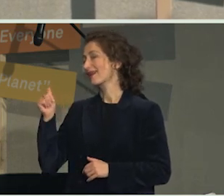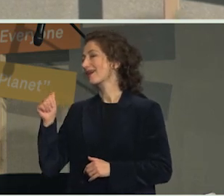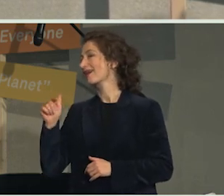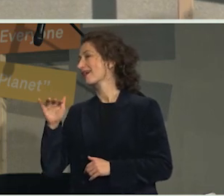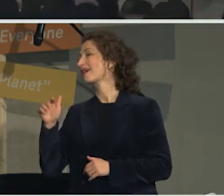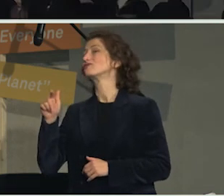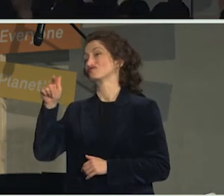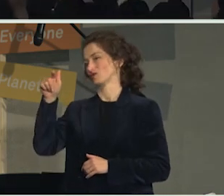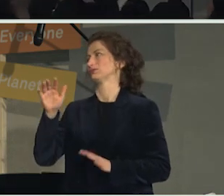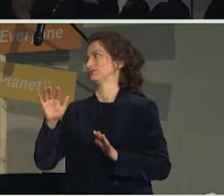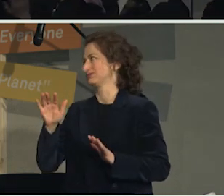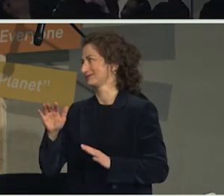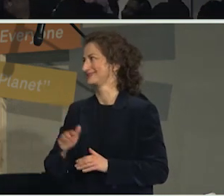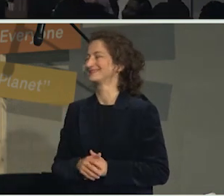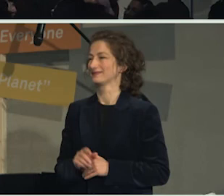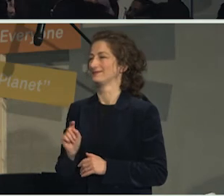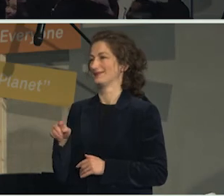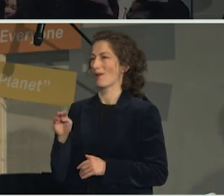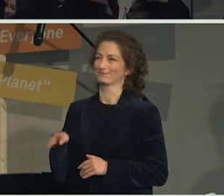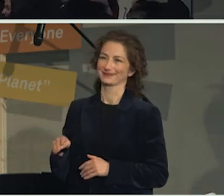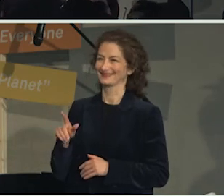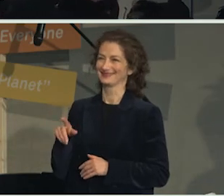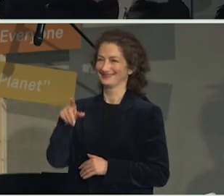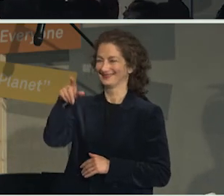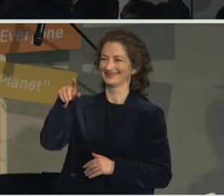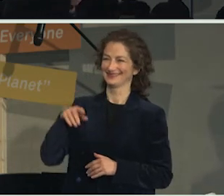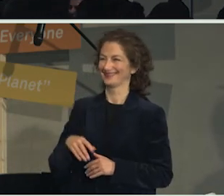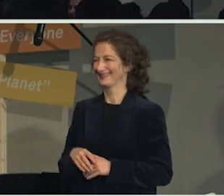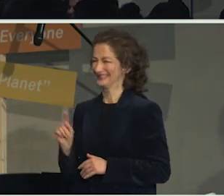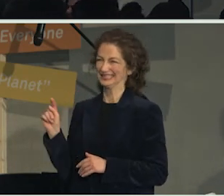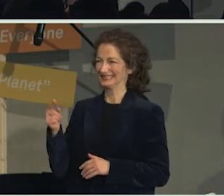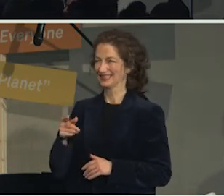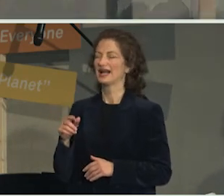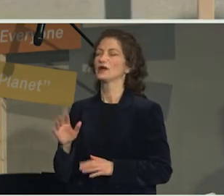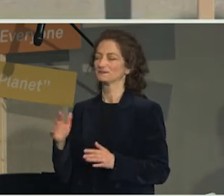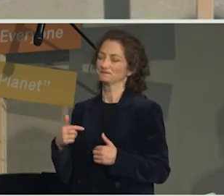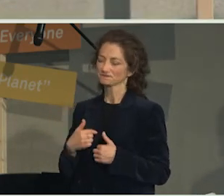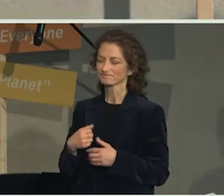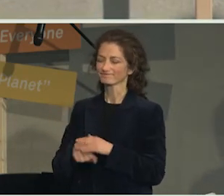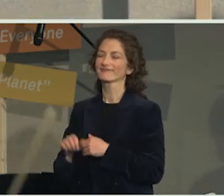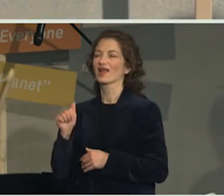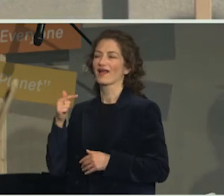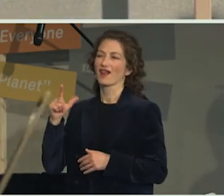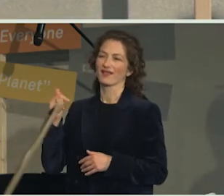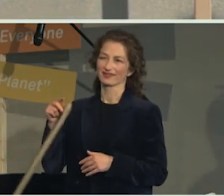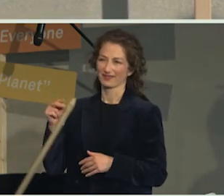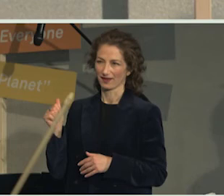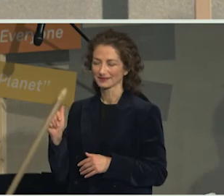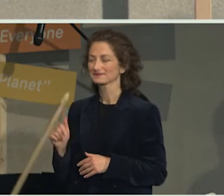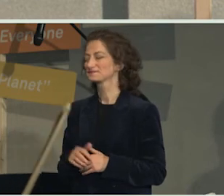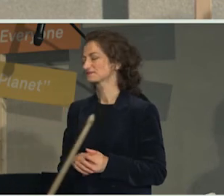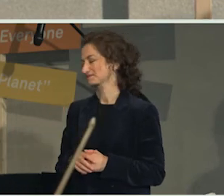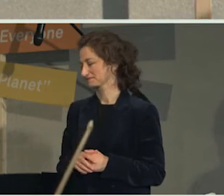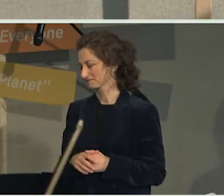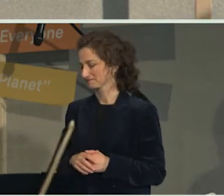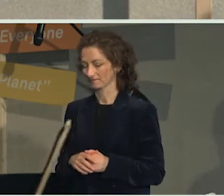yeah. Okay. Yeah, the loudest, really. Okay. I'm from Atlanta, and I've been in Europe for 5 years. I came when I was 21, and the